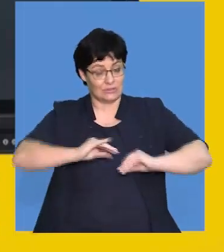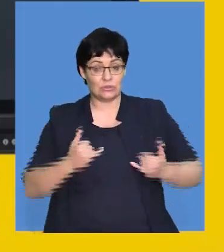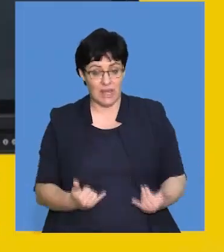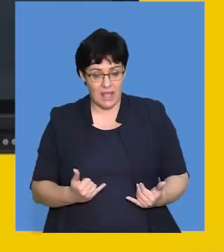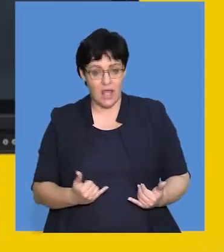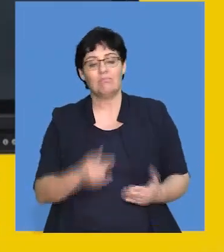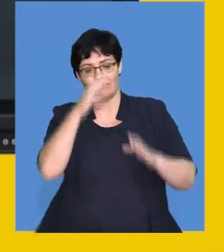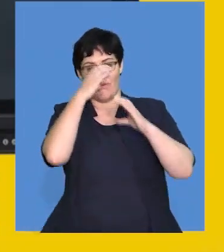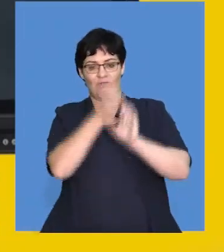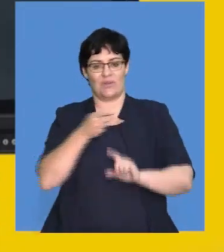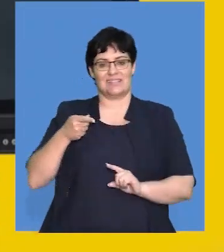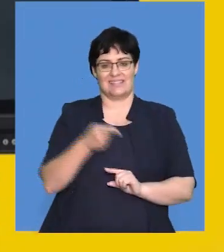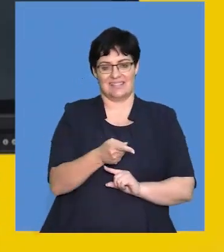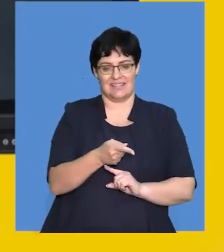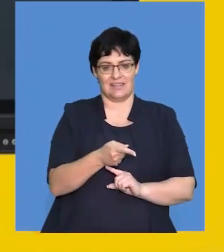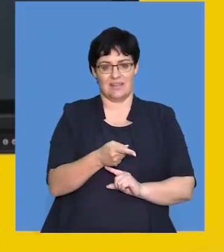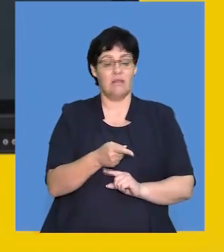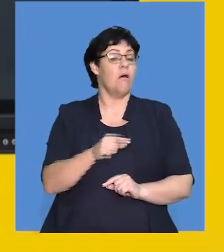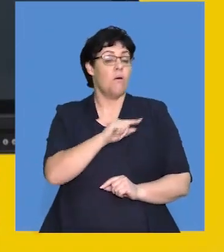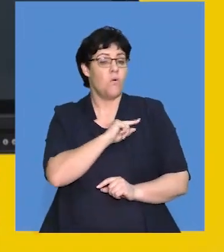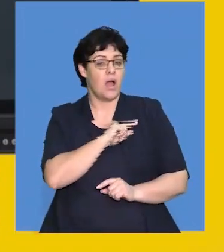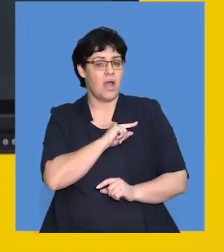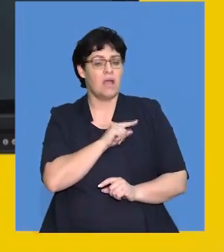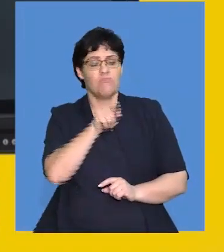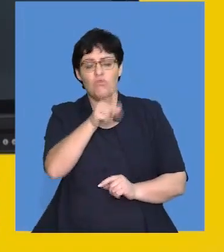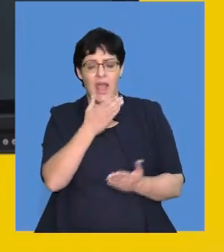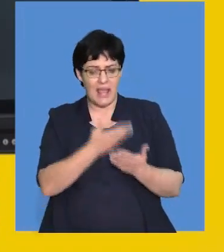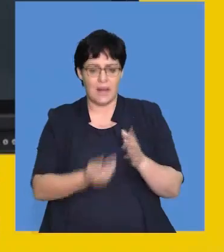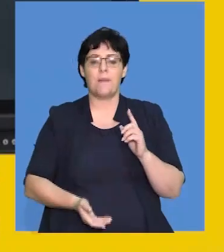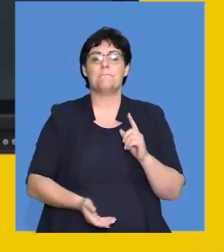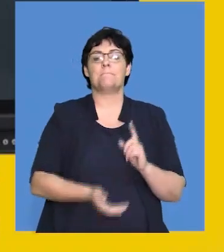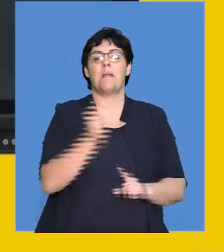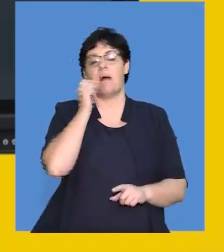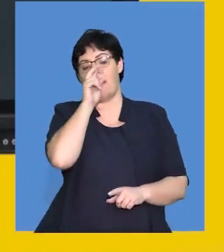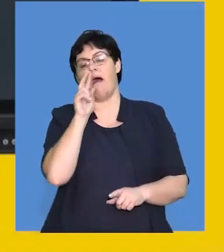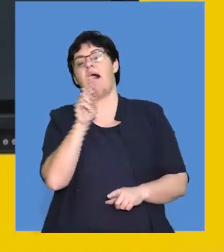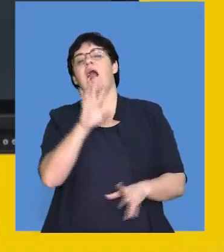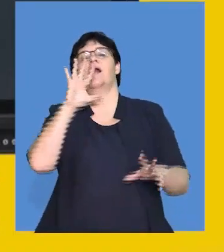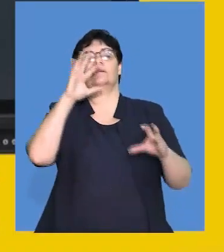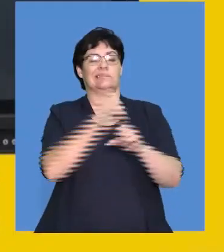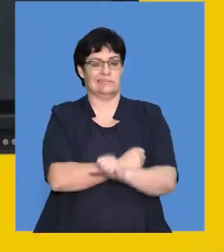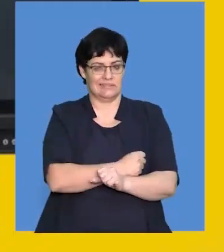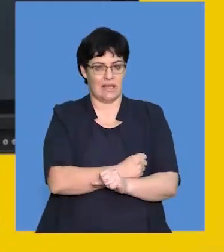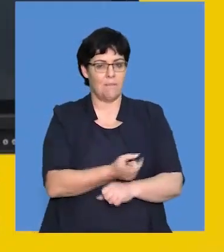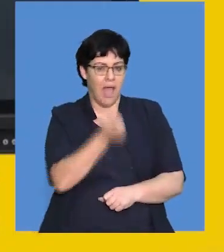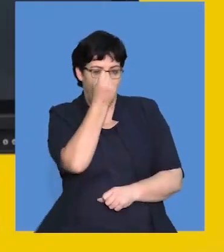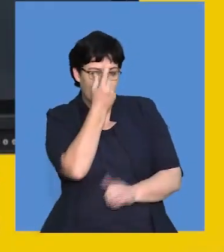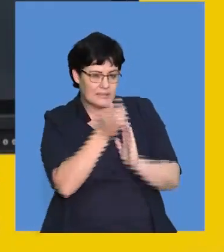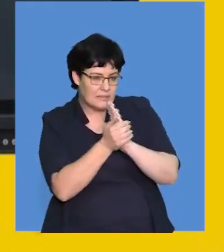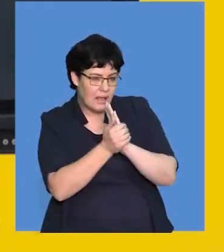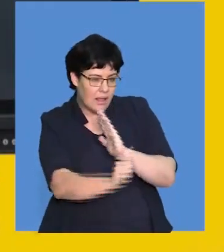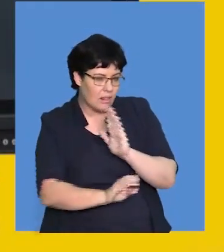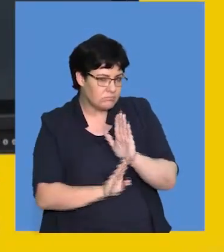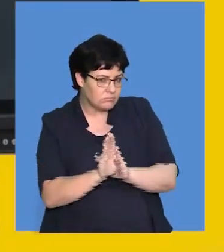lesson is going to concentrate on that, so that at least you can get a better view or a better